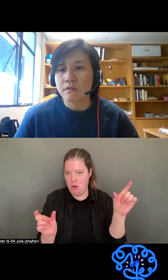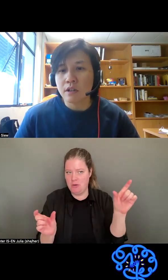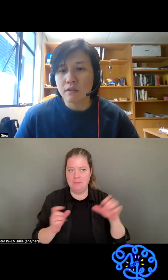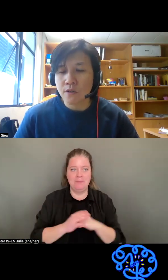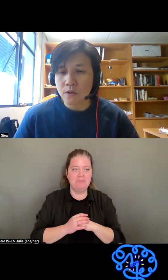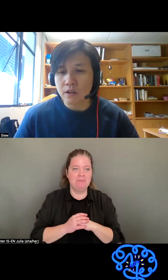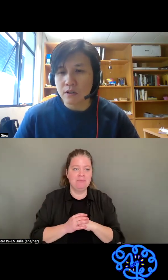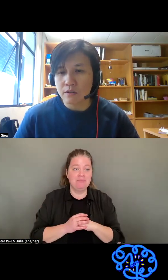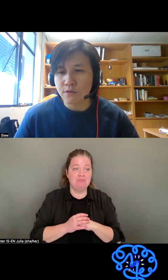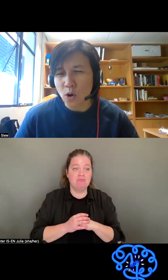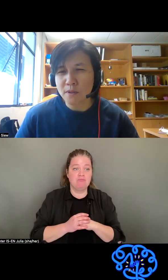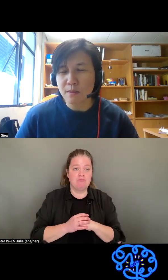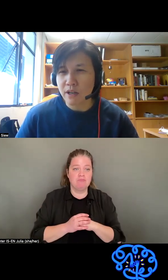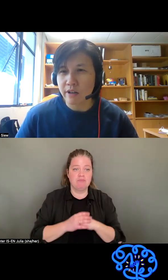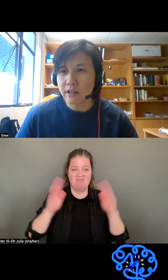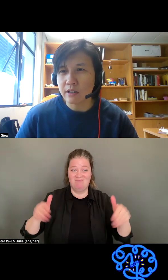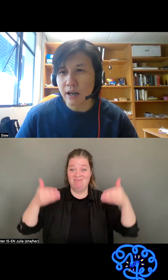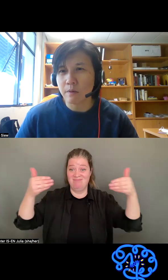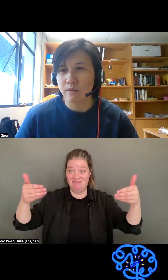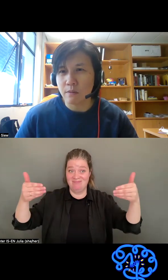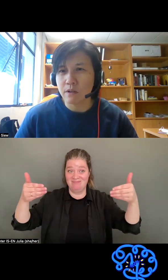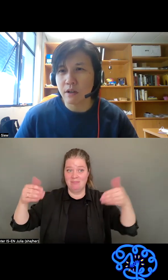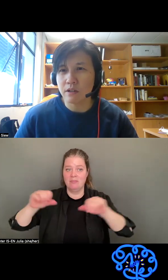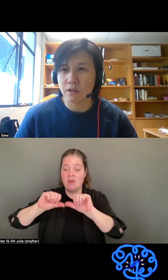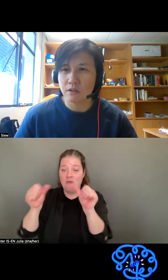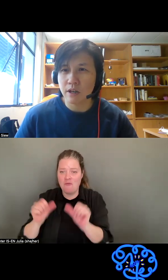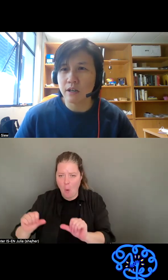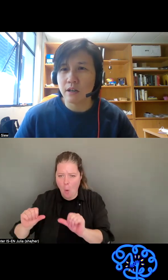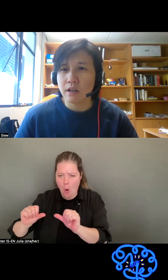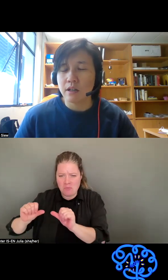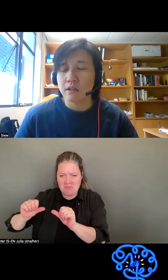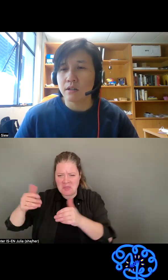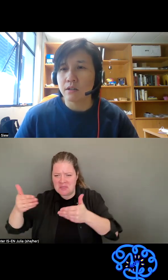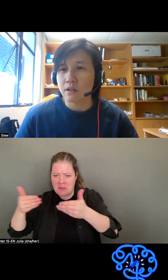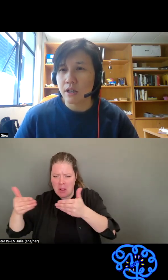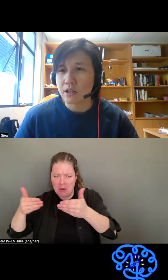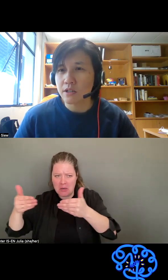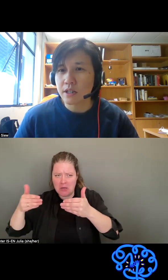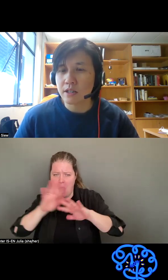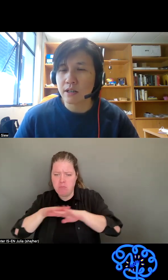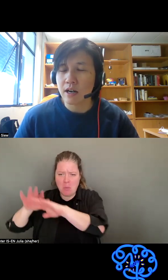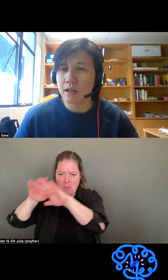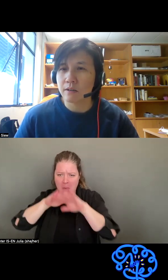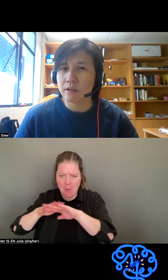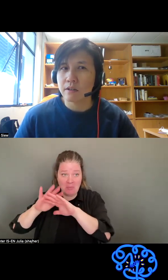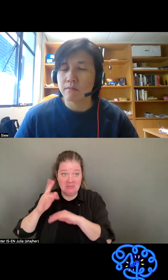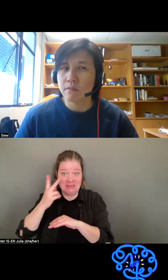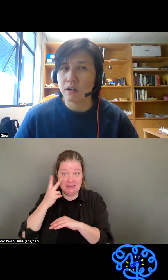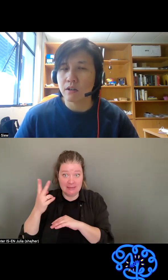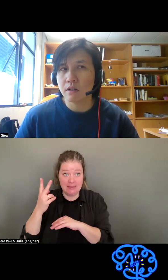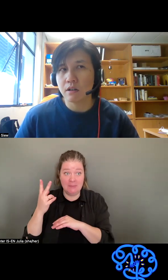contrast, for the form similarity type of network that is on the right, the connections here are